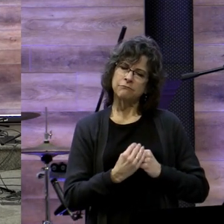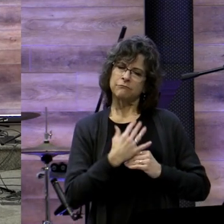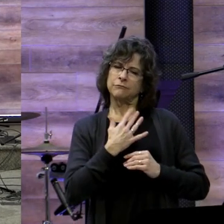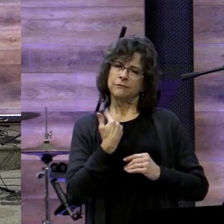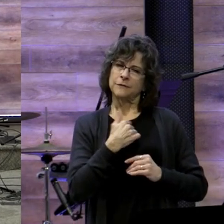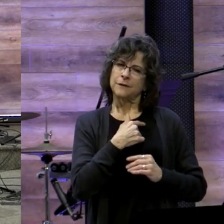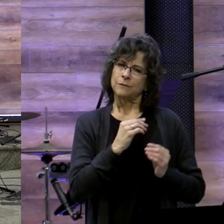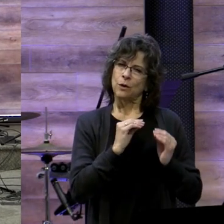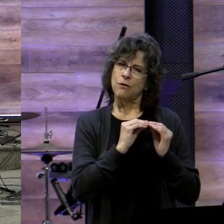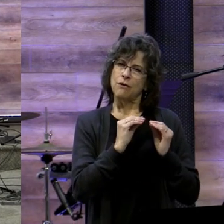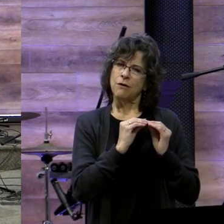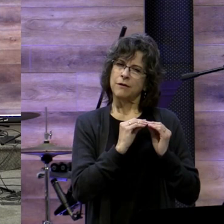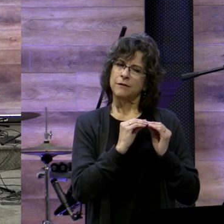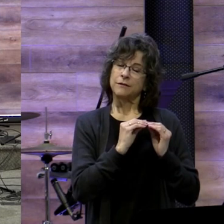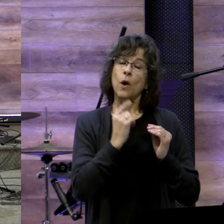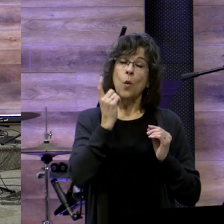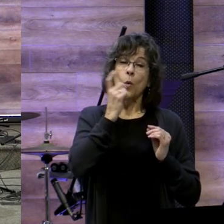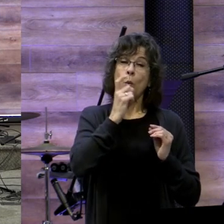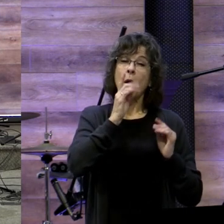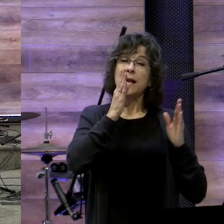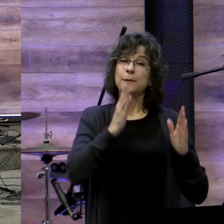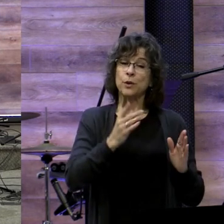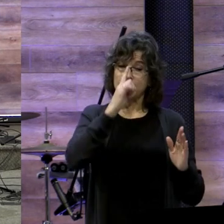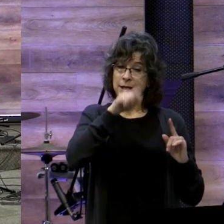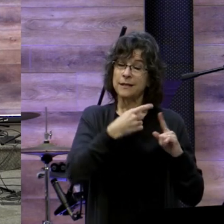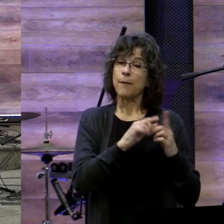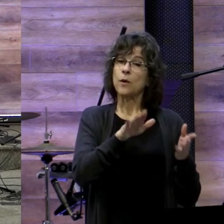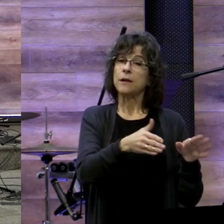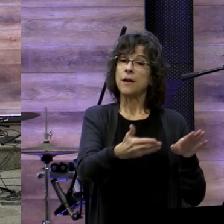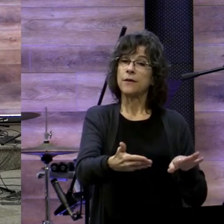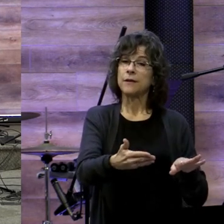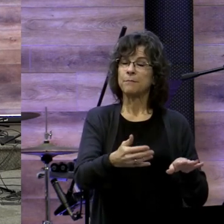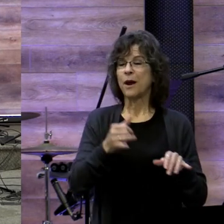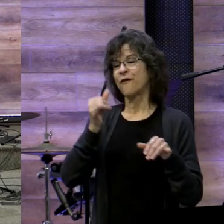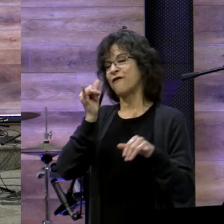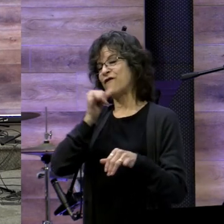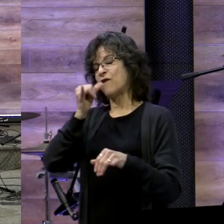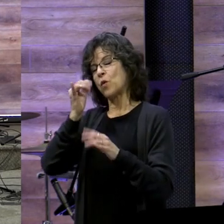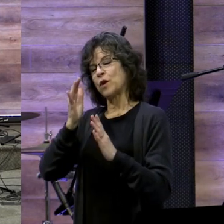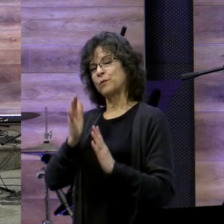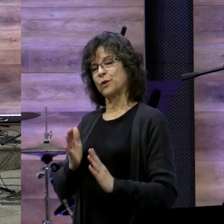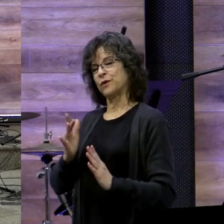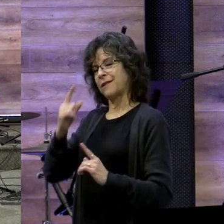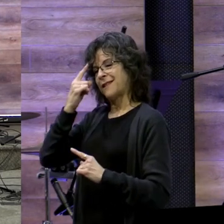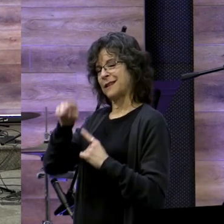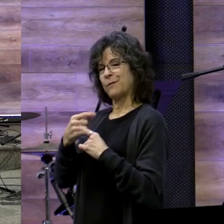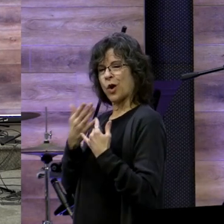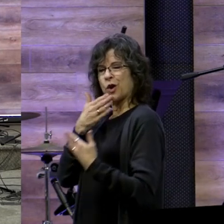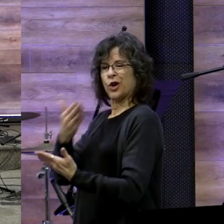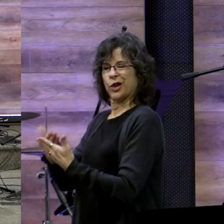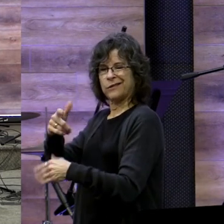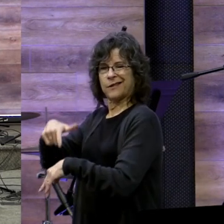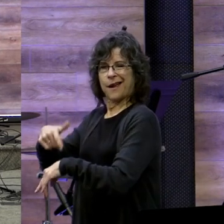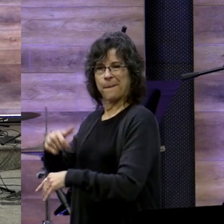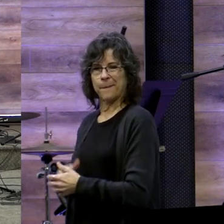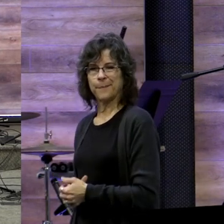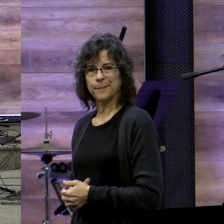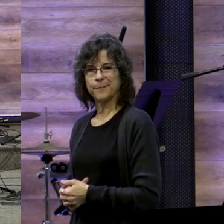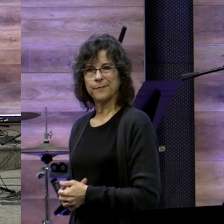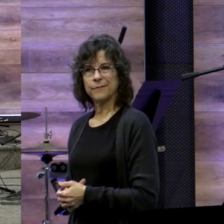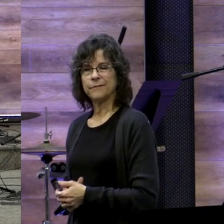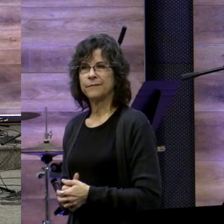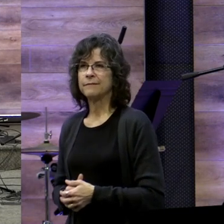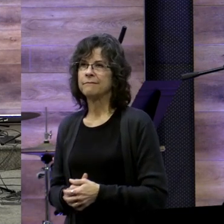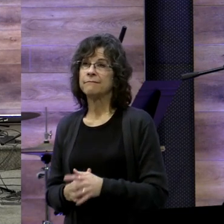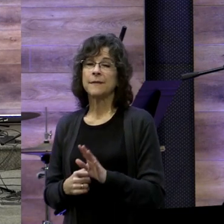person thinks a lot about death, while a fool thinks only about having a good time. Now, it's not that the good life is